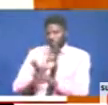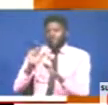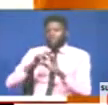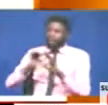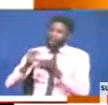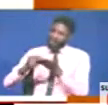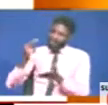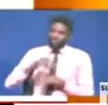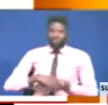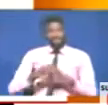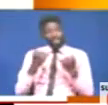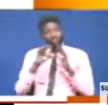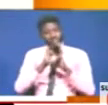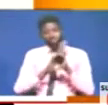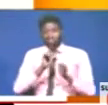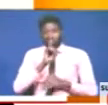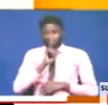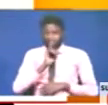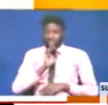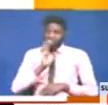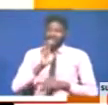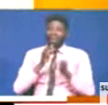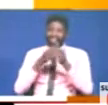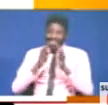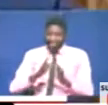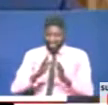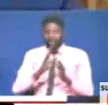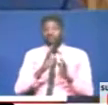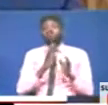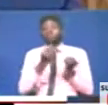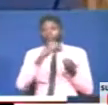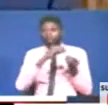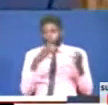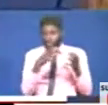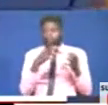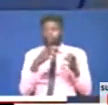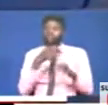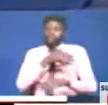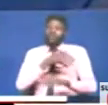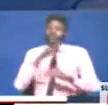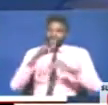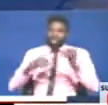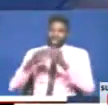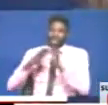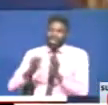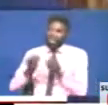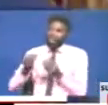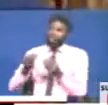the leader of majority higher in ranking over the leader of minority. How watu ambao wanasemekana